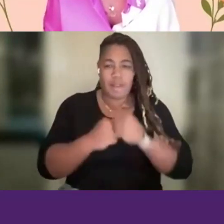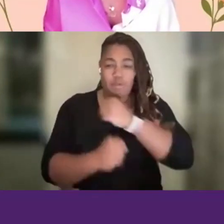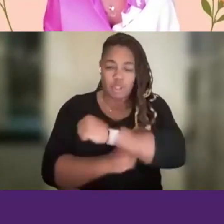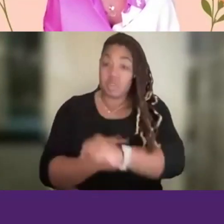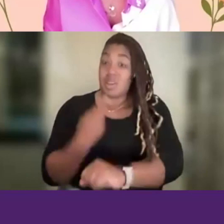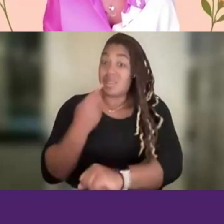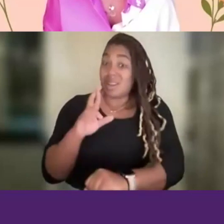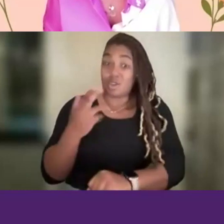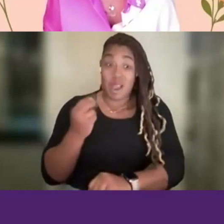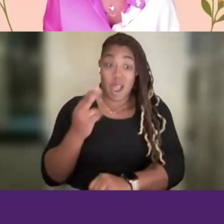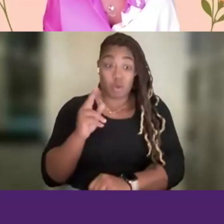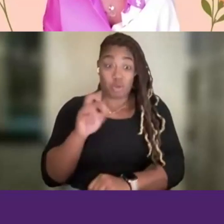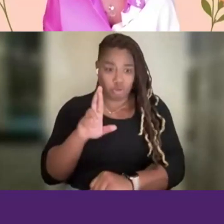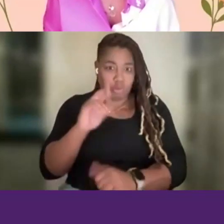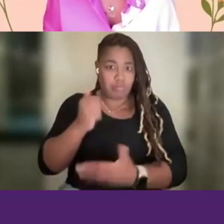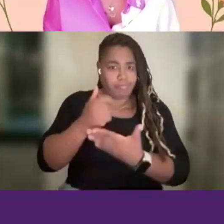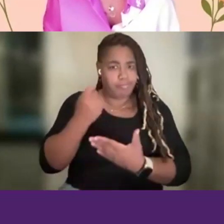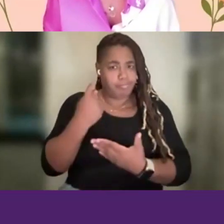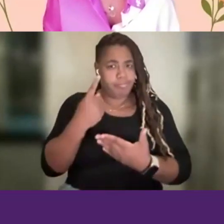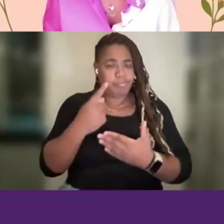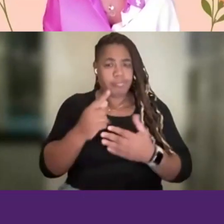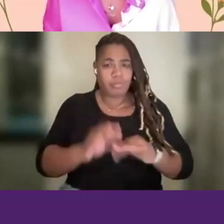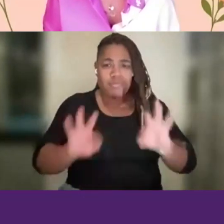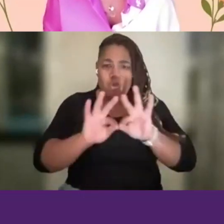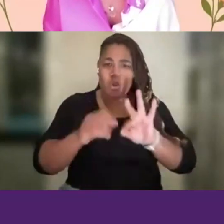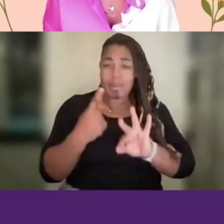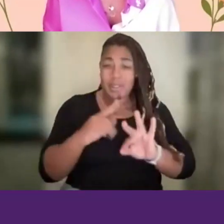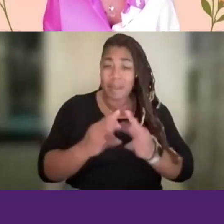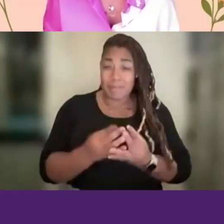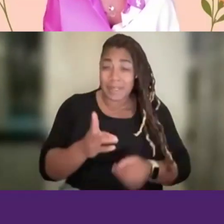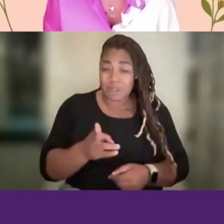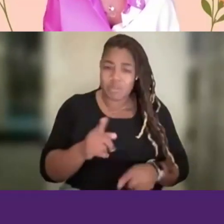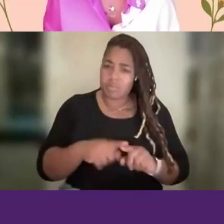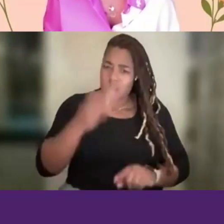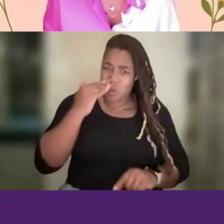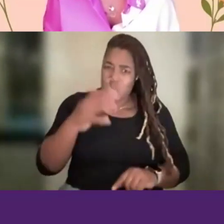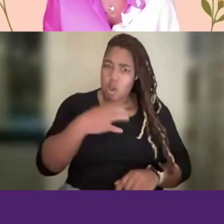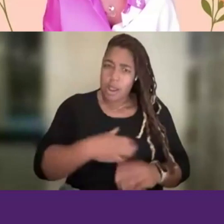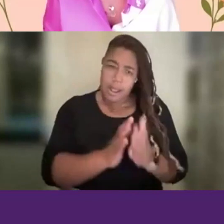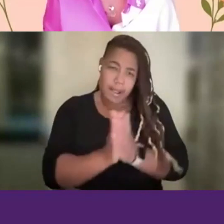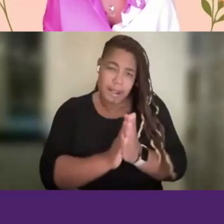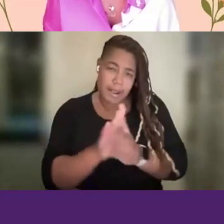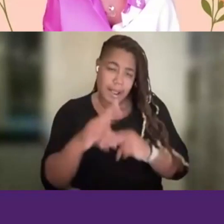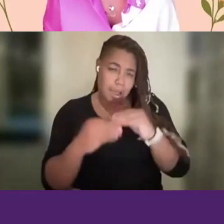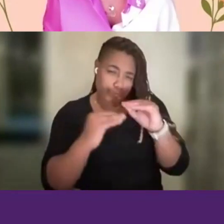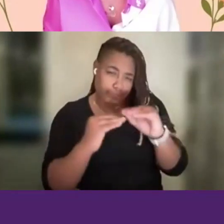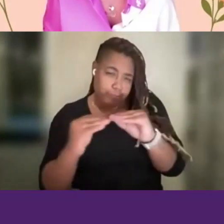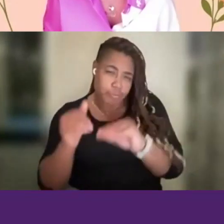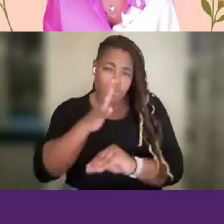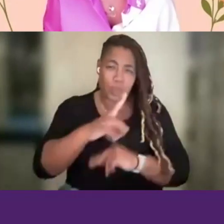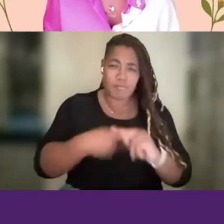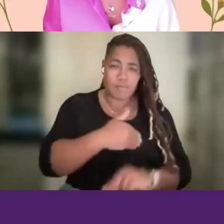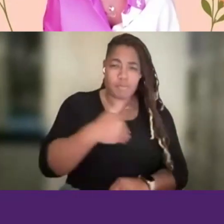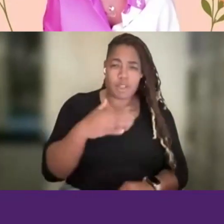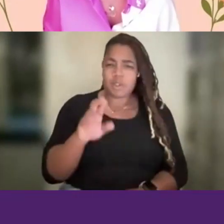of knowing your risk, understanding your family history. I know you're passionate about educating women about breast cancer. So tell me more